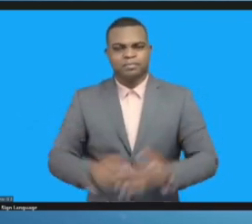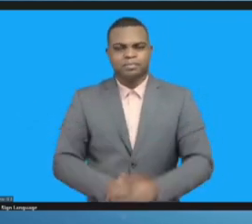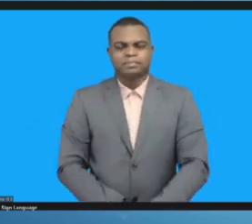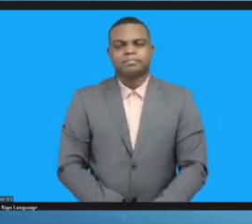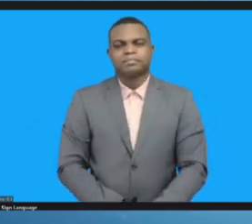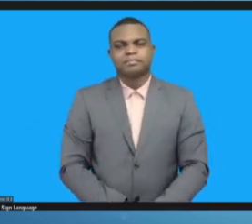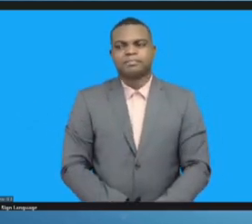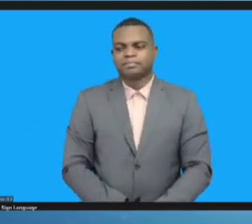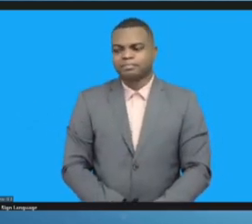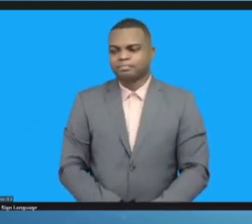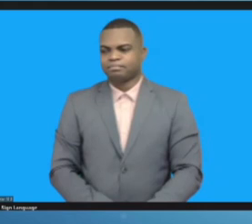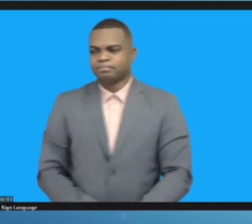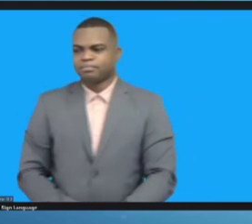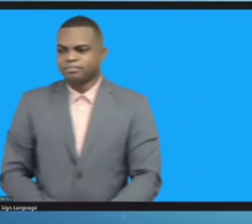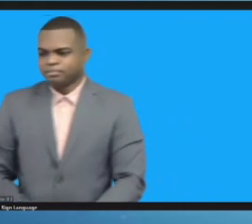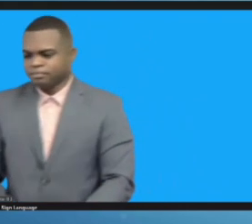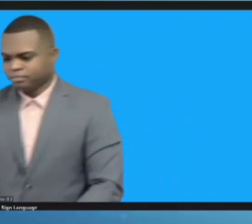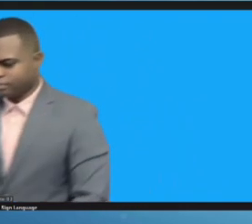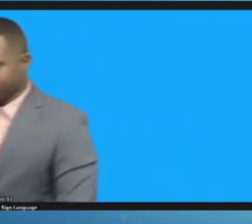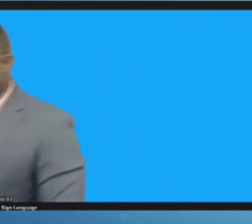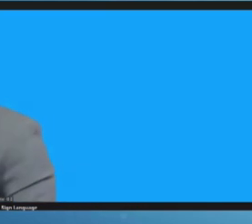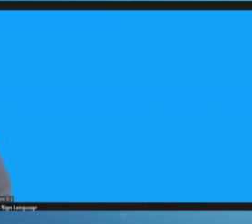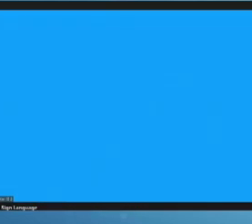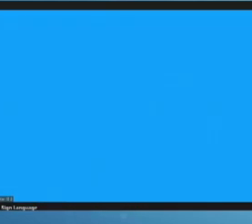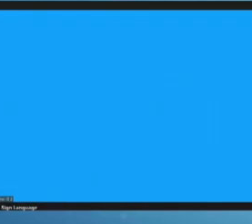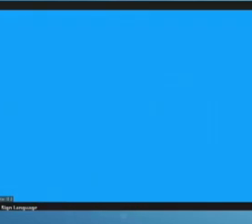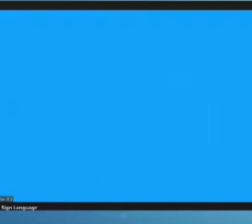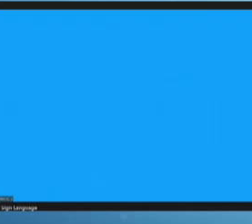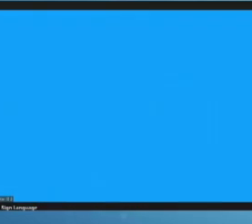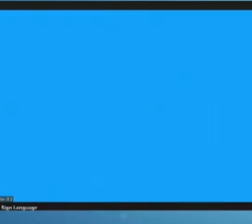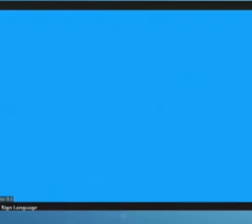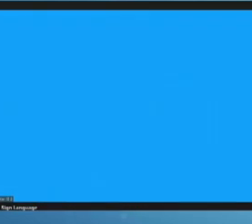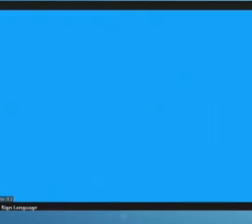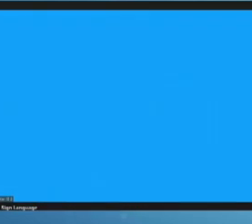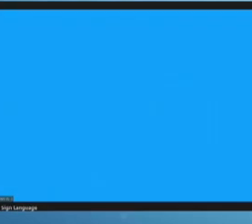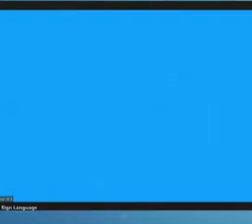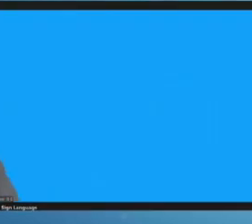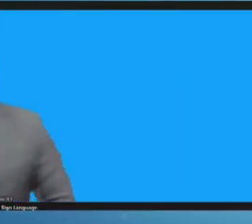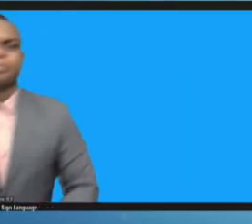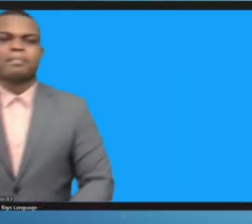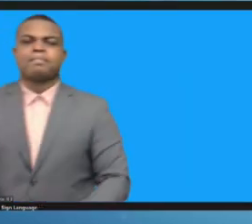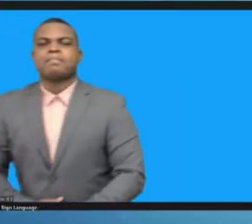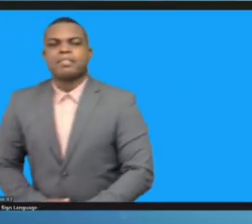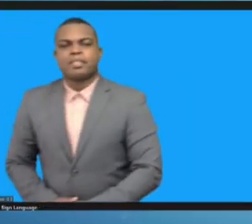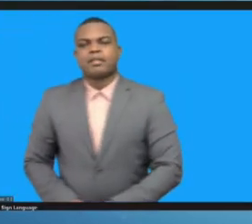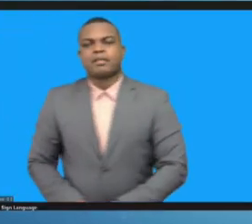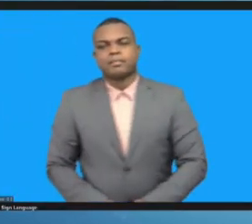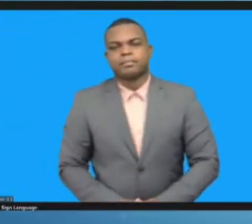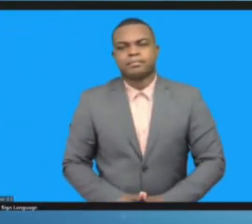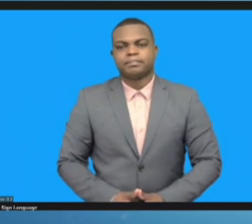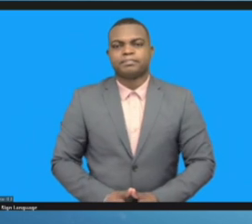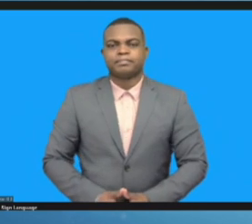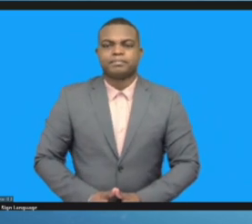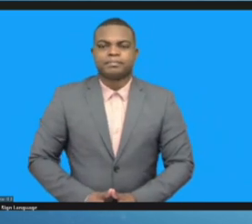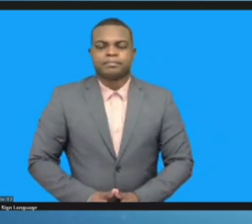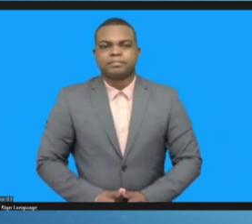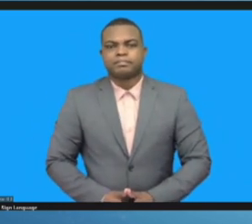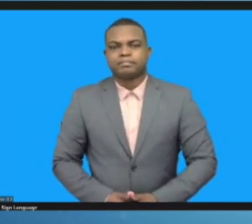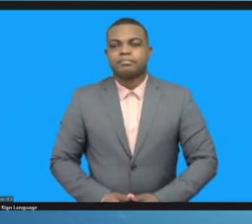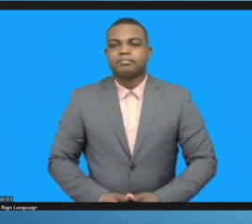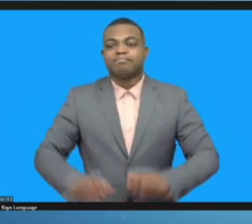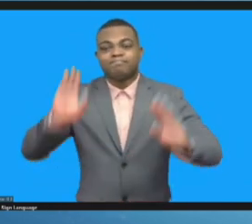Your Excellency, Dr. Abiy Ahmed, Prime Minister of the Federal Democratic Republic of Ethiopia.